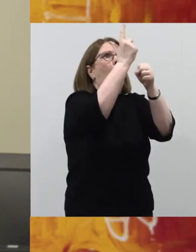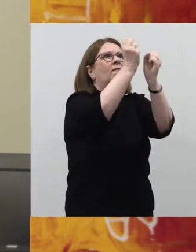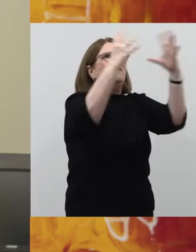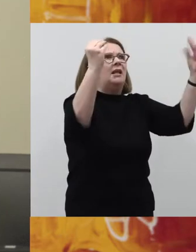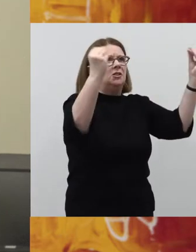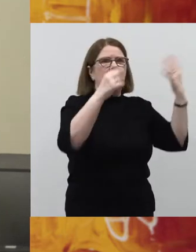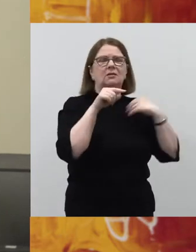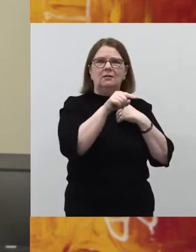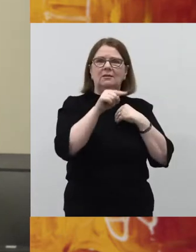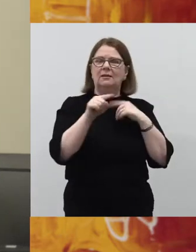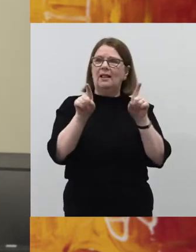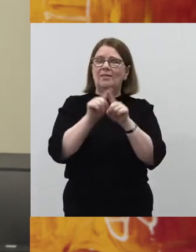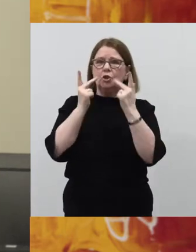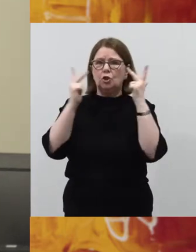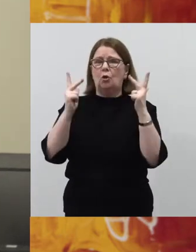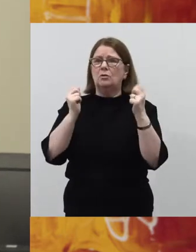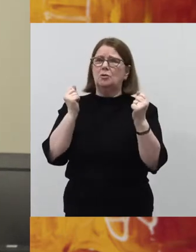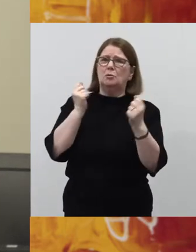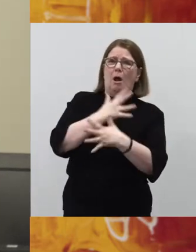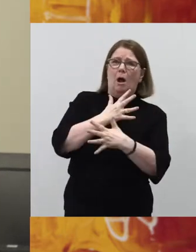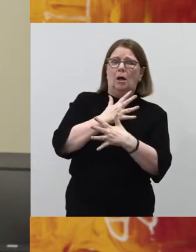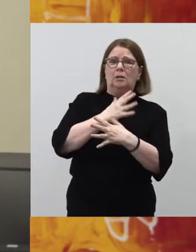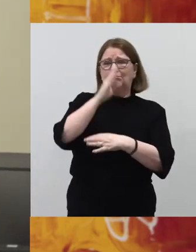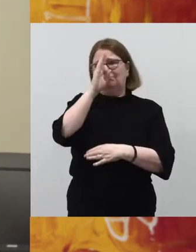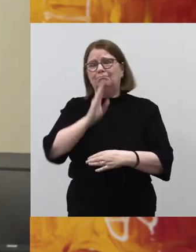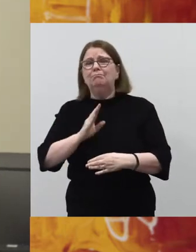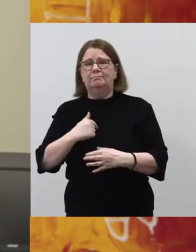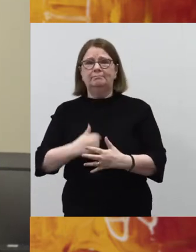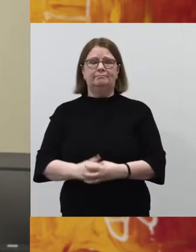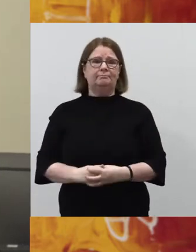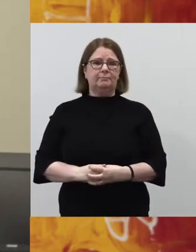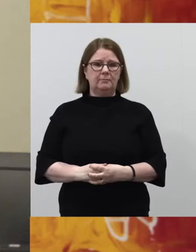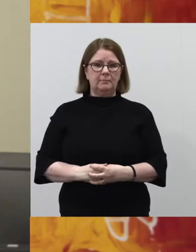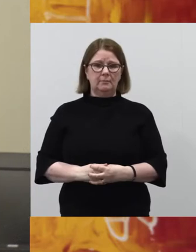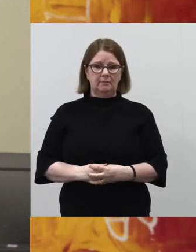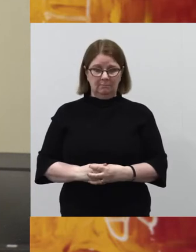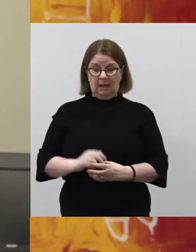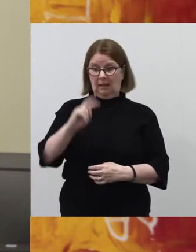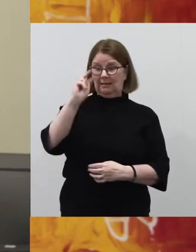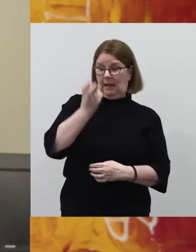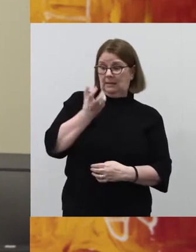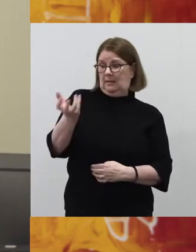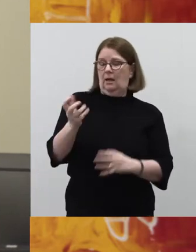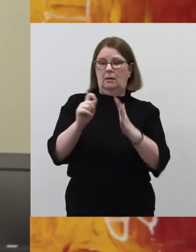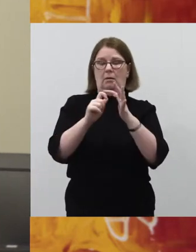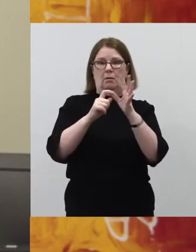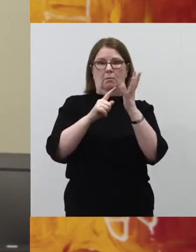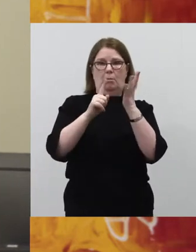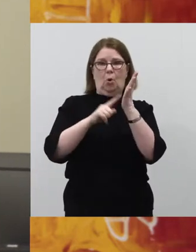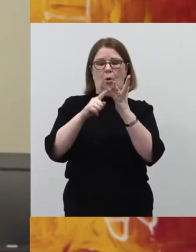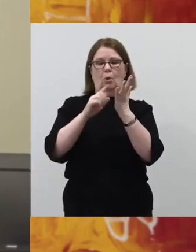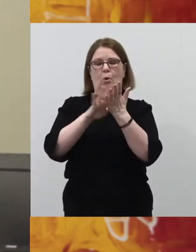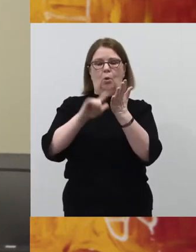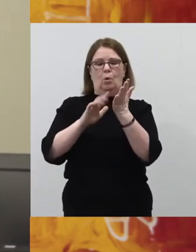the studio is the place where we can once again feel in charge and become the sole arbiters of what can be achieved, of what